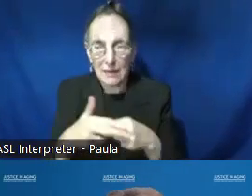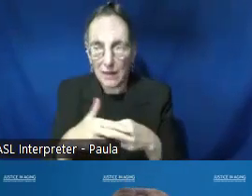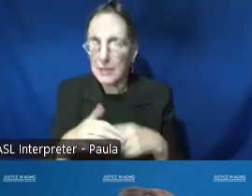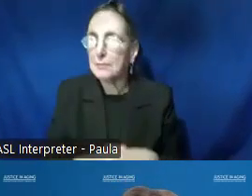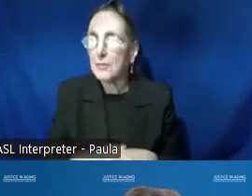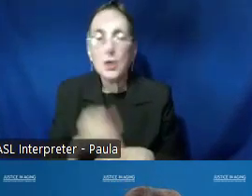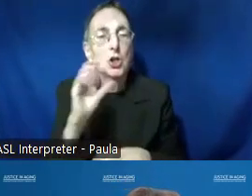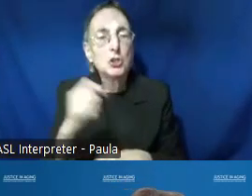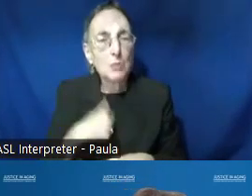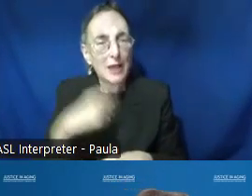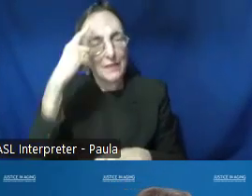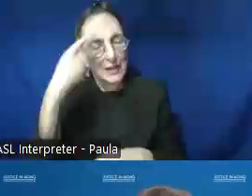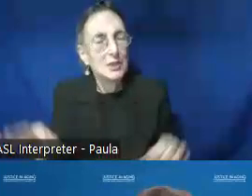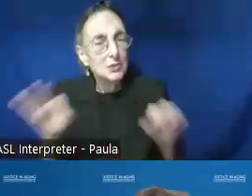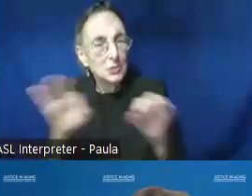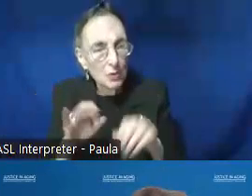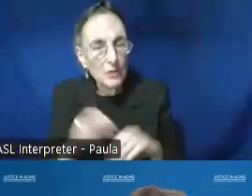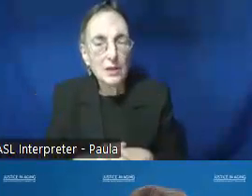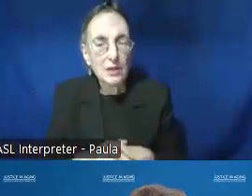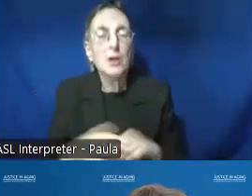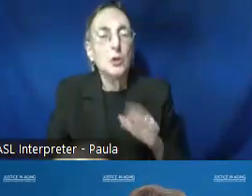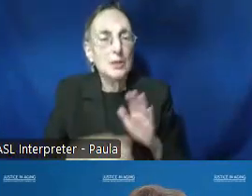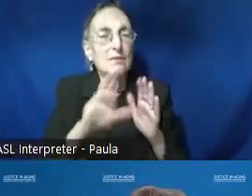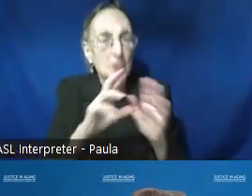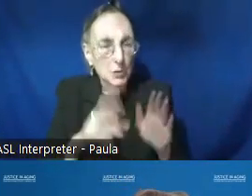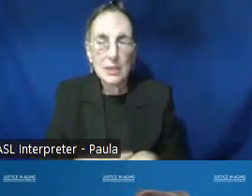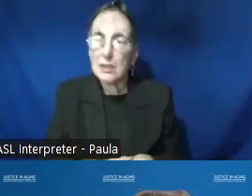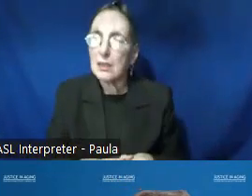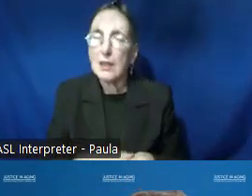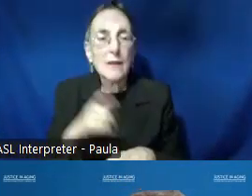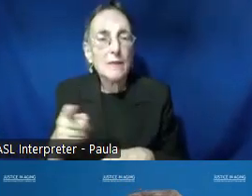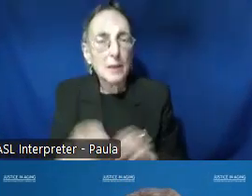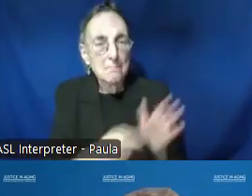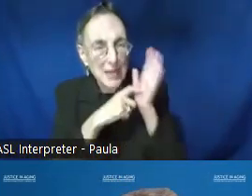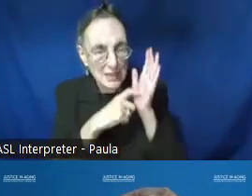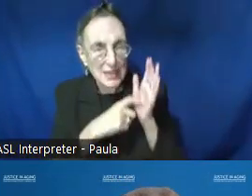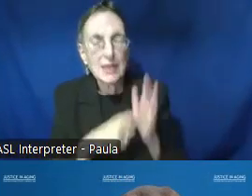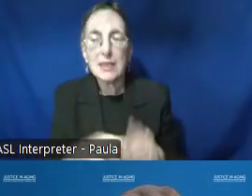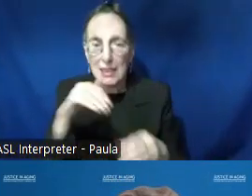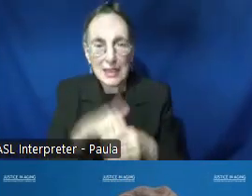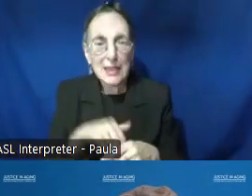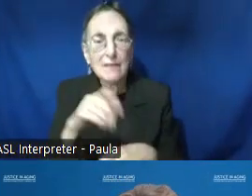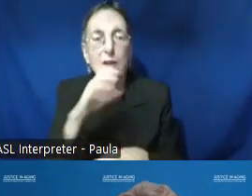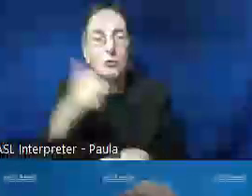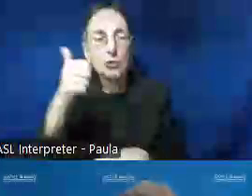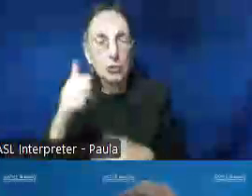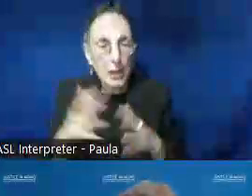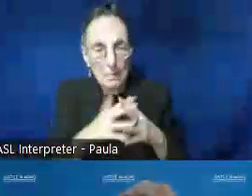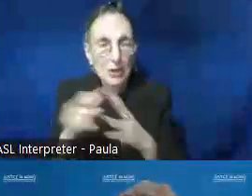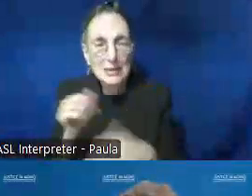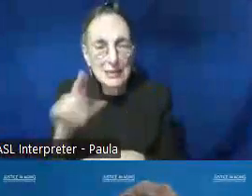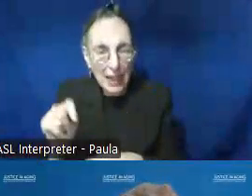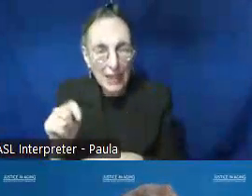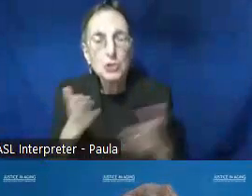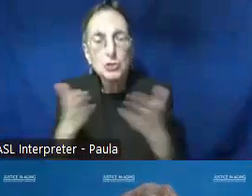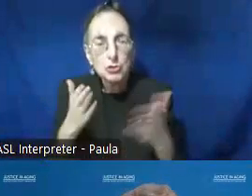So I think it's worth just reviewing the mandate contained in the Older Americans Act to serve older